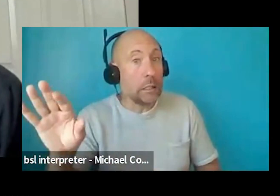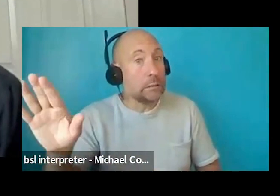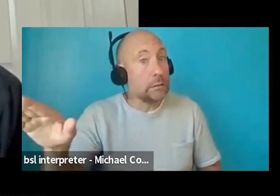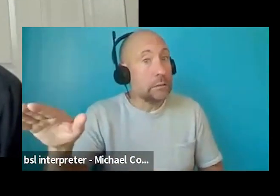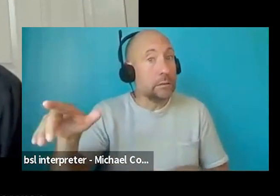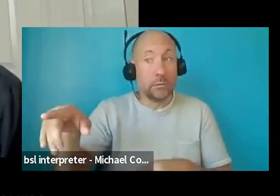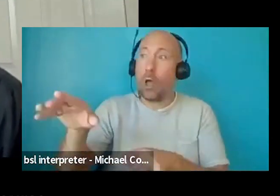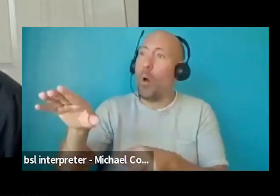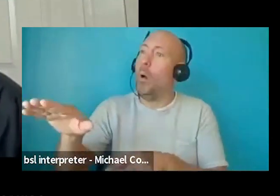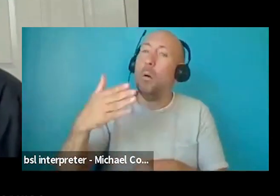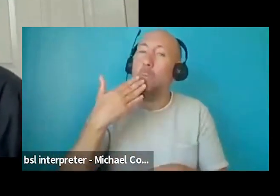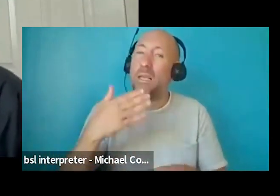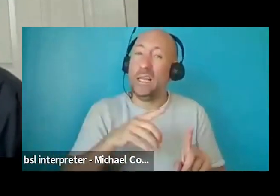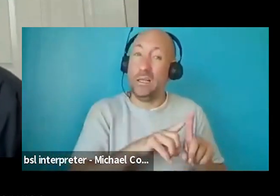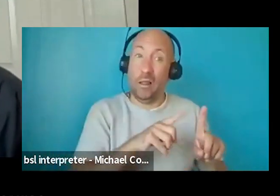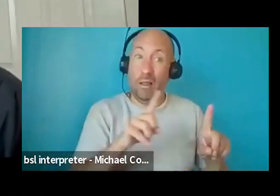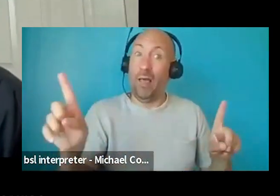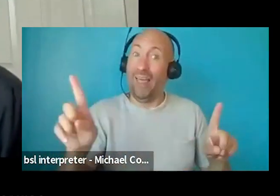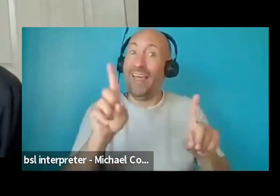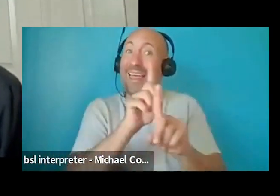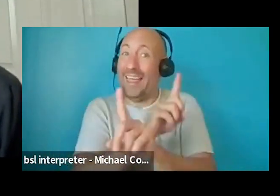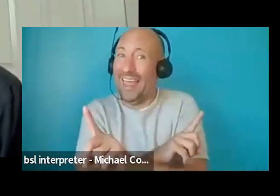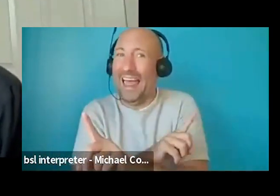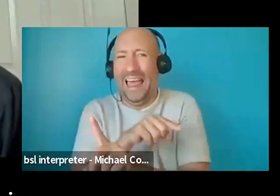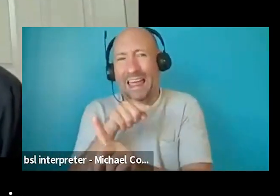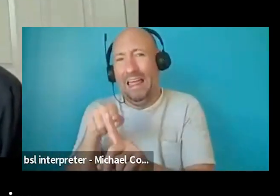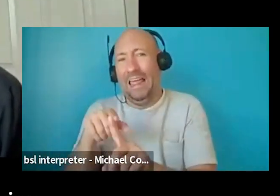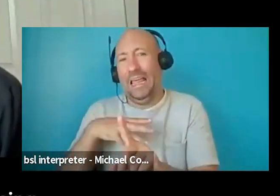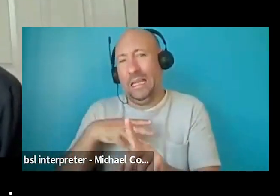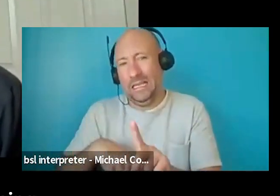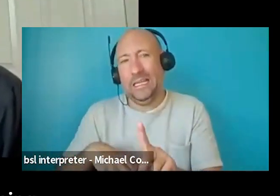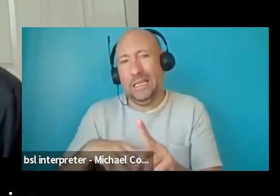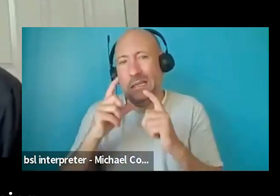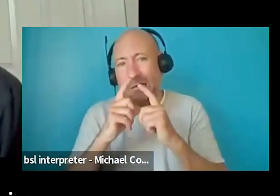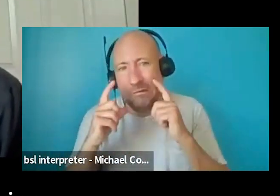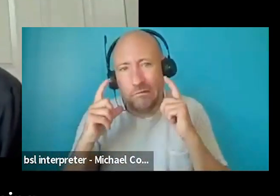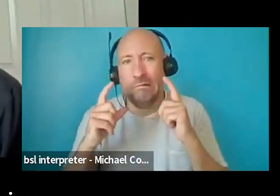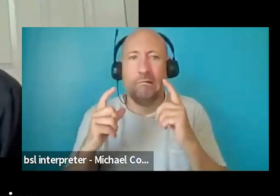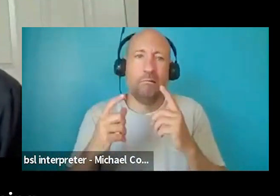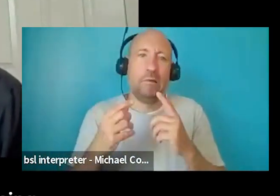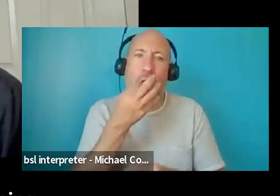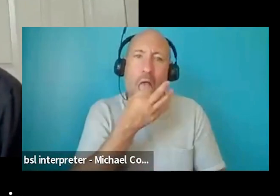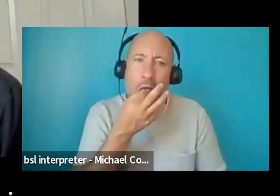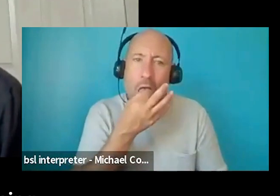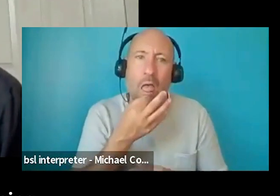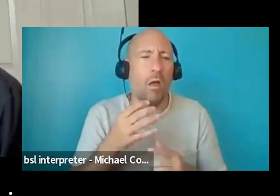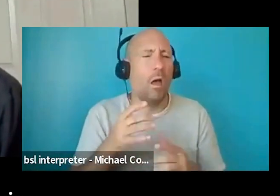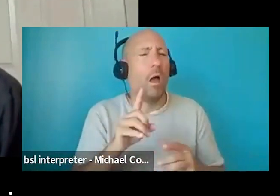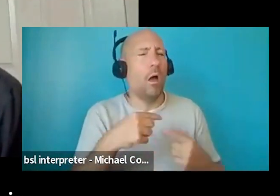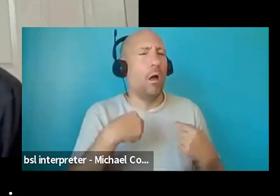same, of course, we will advocate on your behalf. We as Stopgap are quite used to doing that